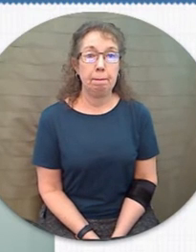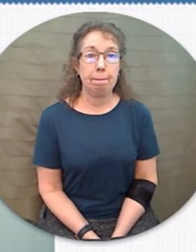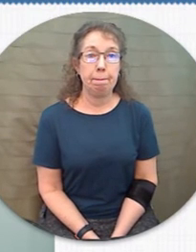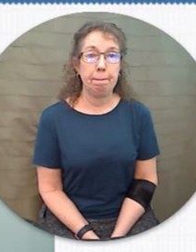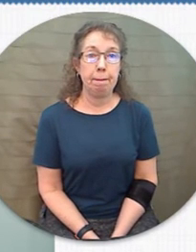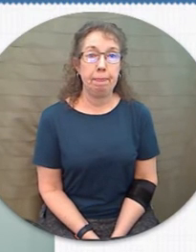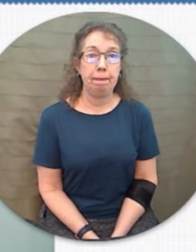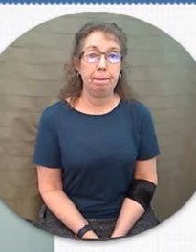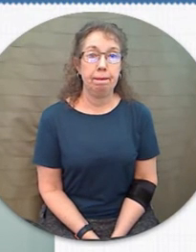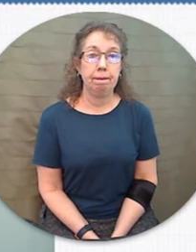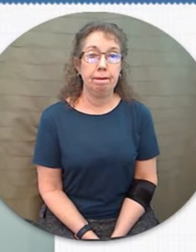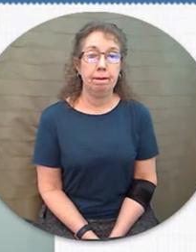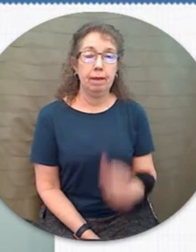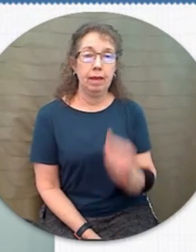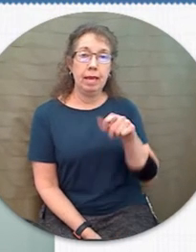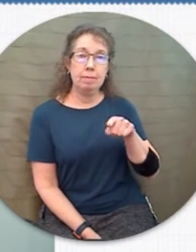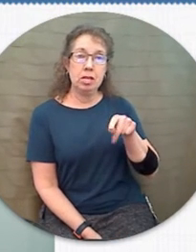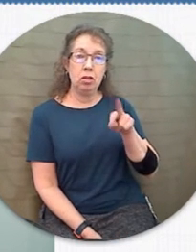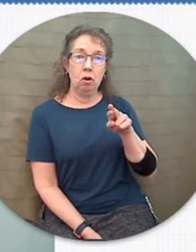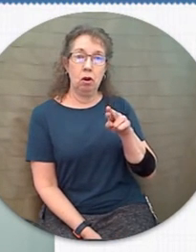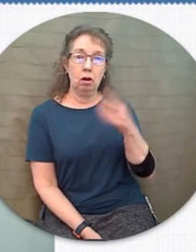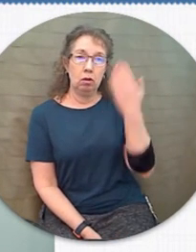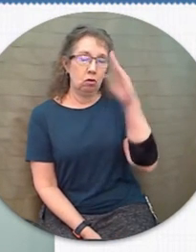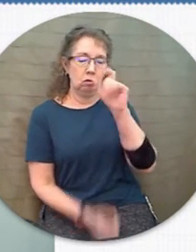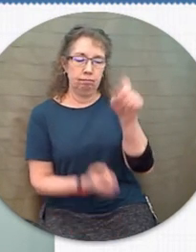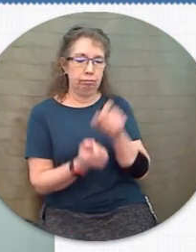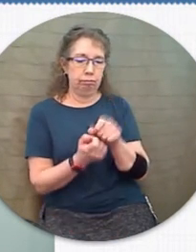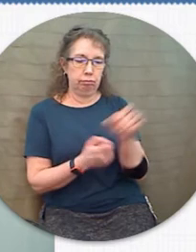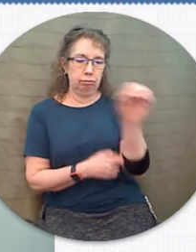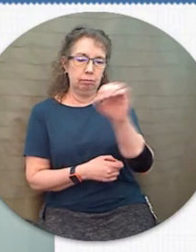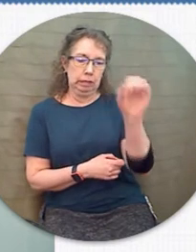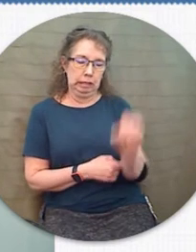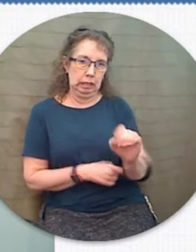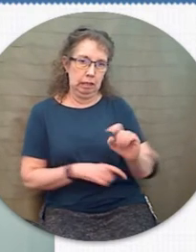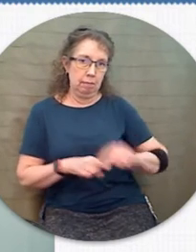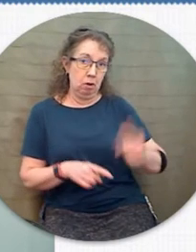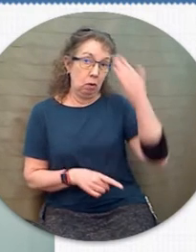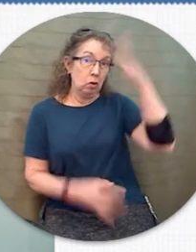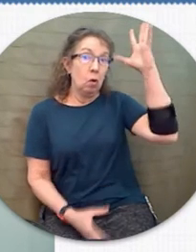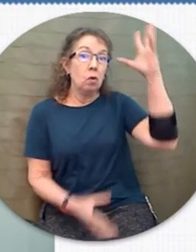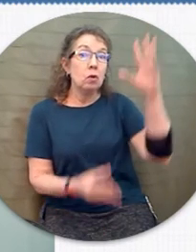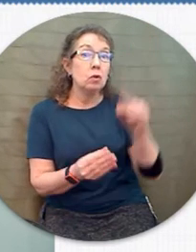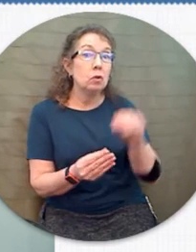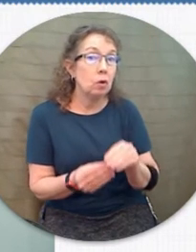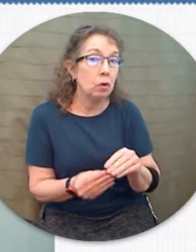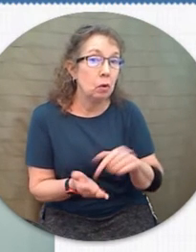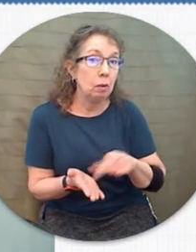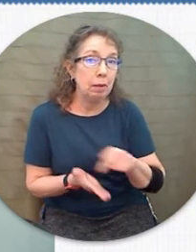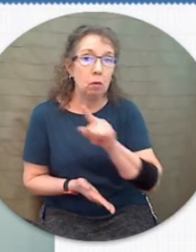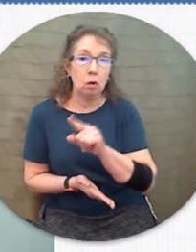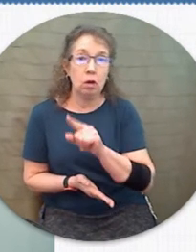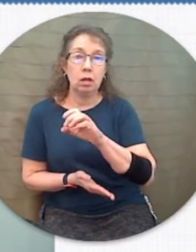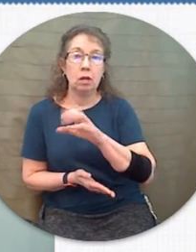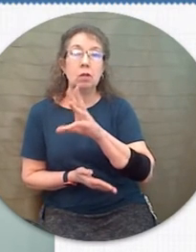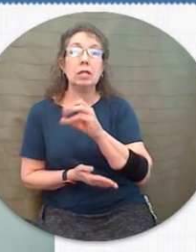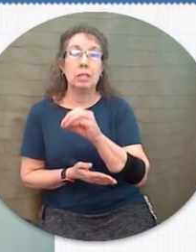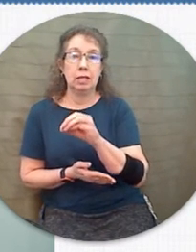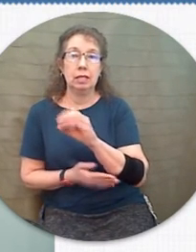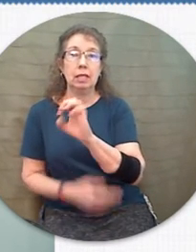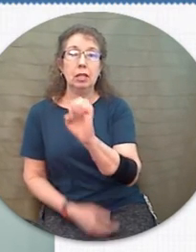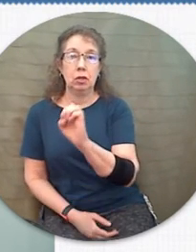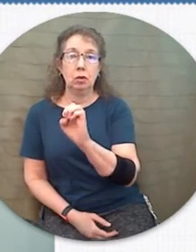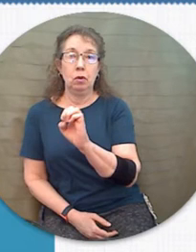So this APR, we don't know the exact percentage, but we know total, we paid 160 euros in interest.